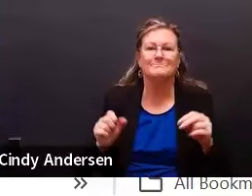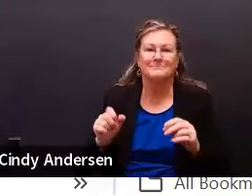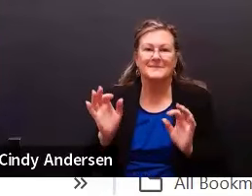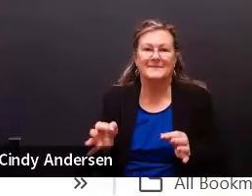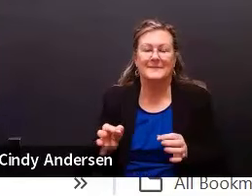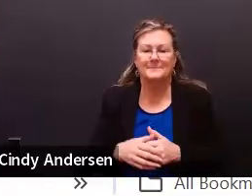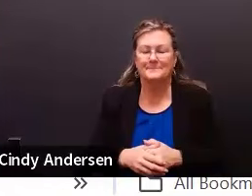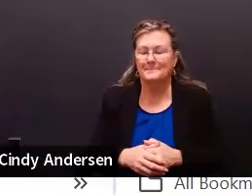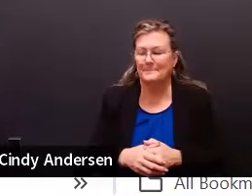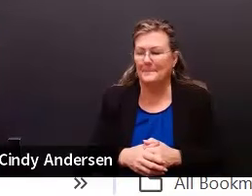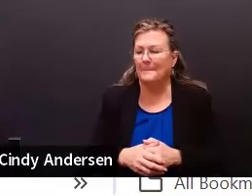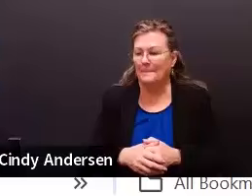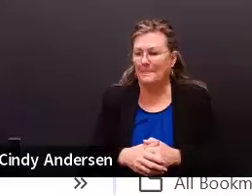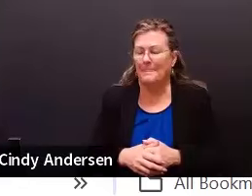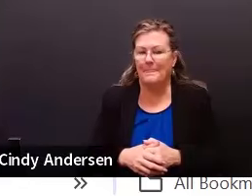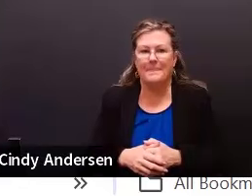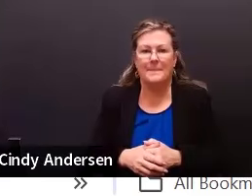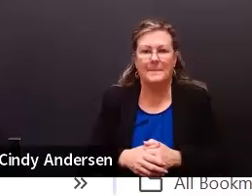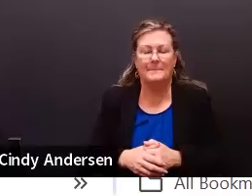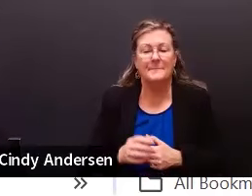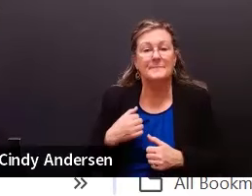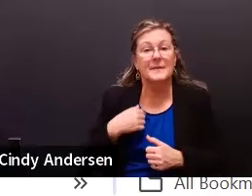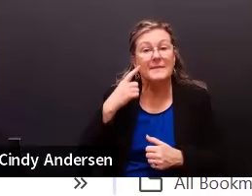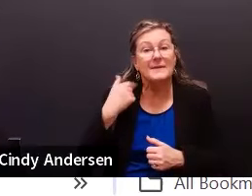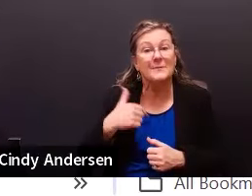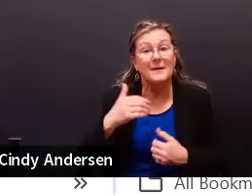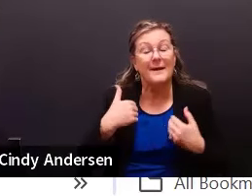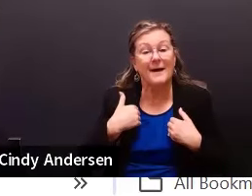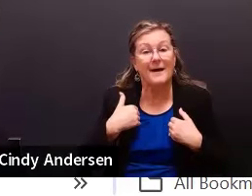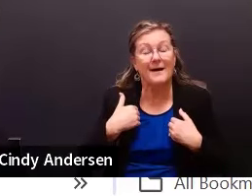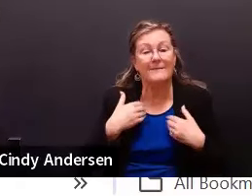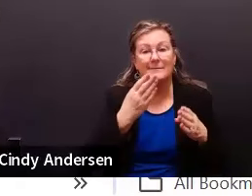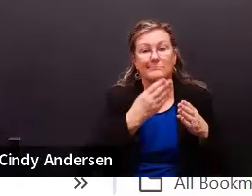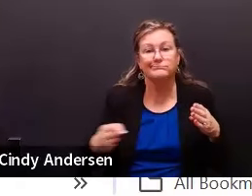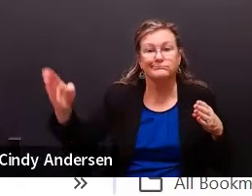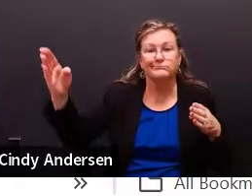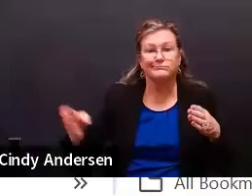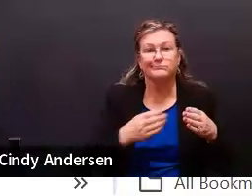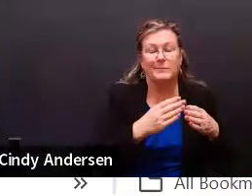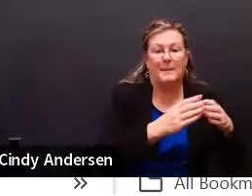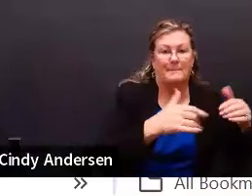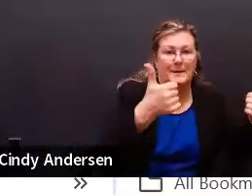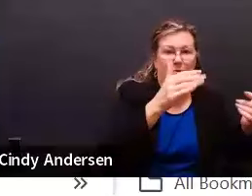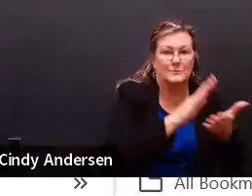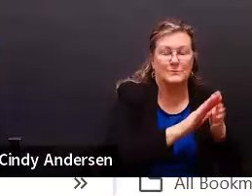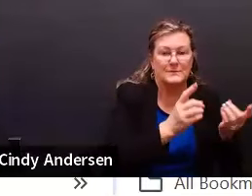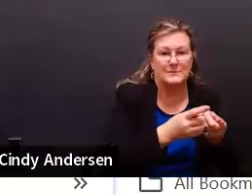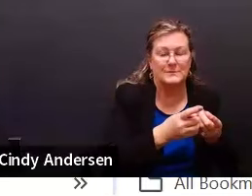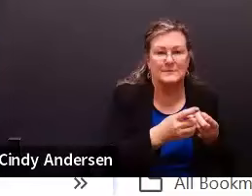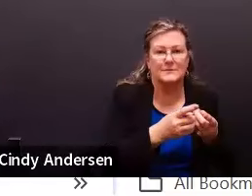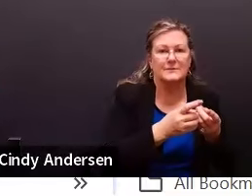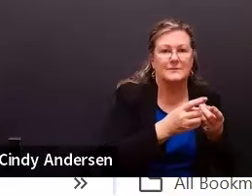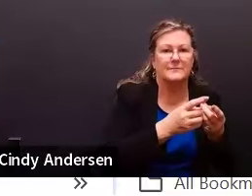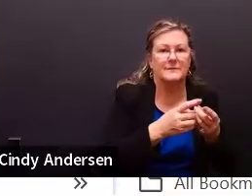definitely. Okay. And, you know, I think we have the range here of our larger school districts, smaller, you know,